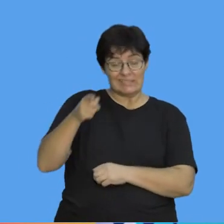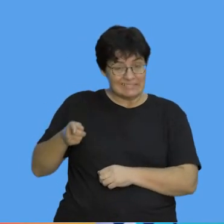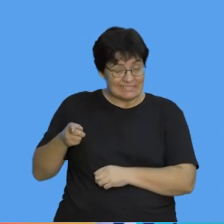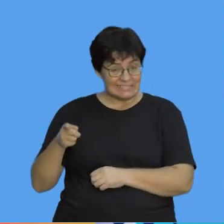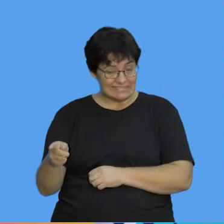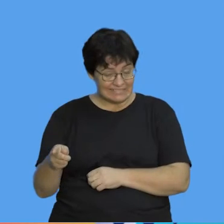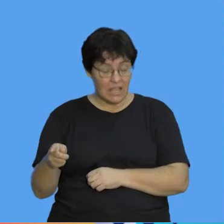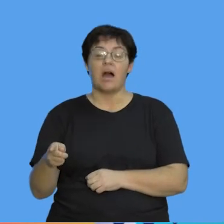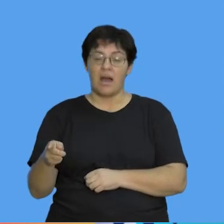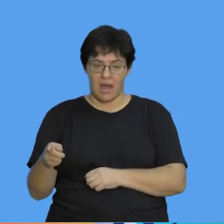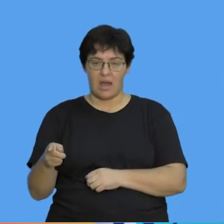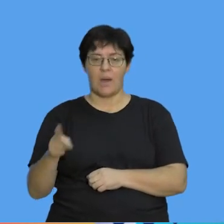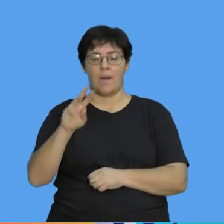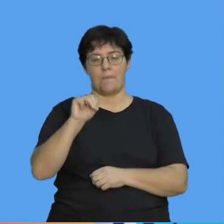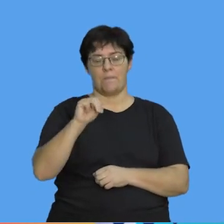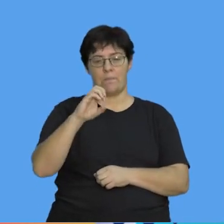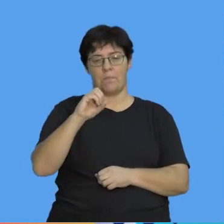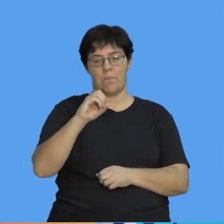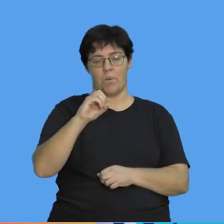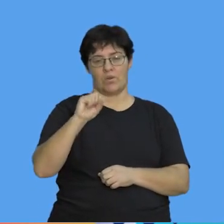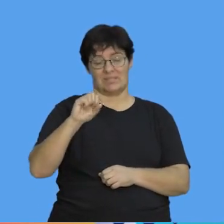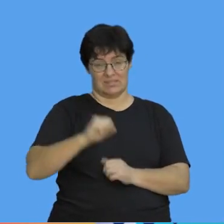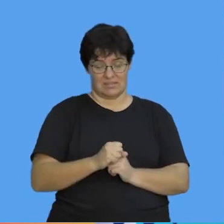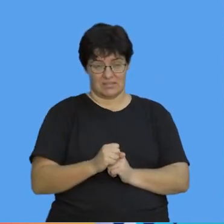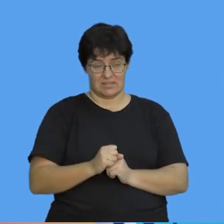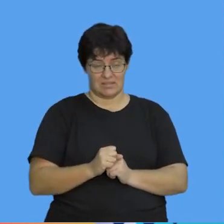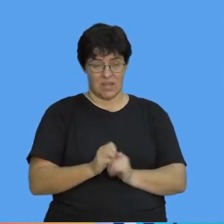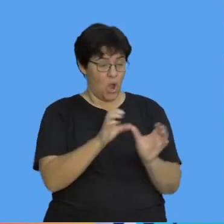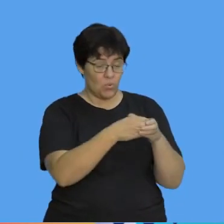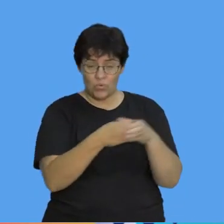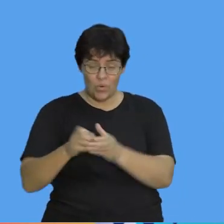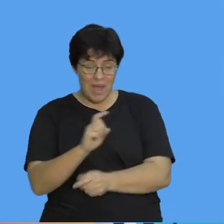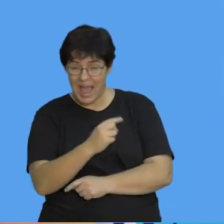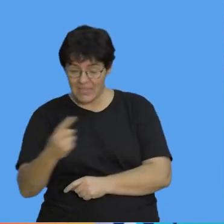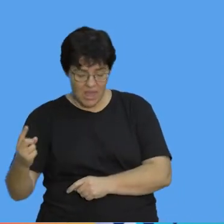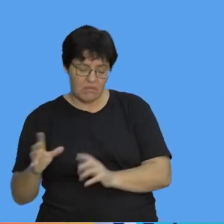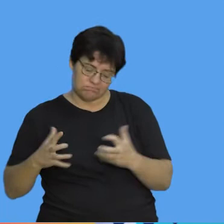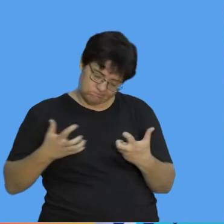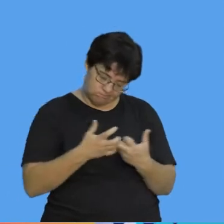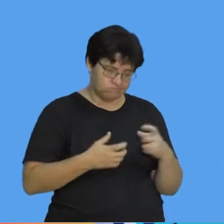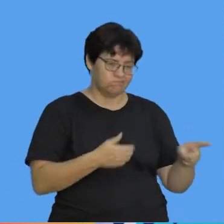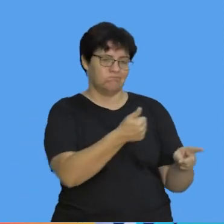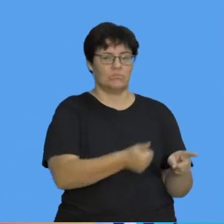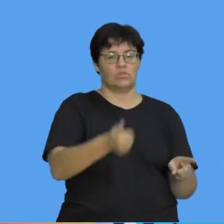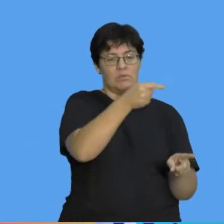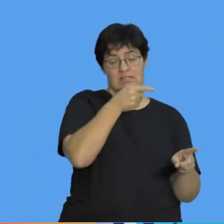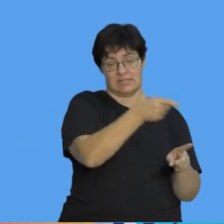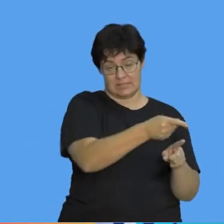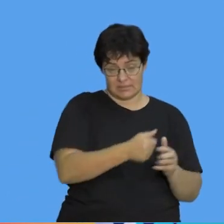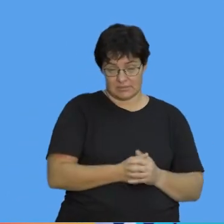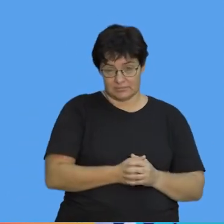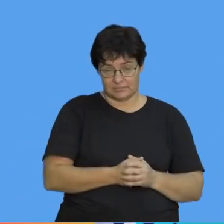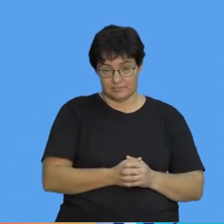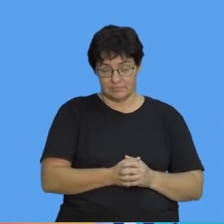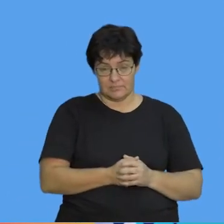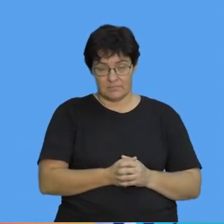is the Gametophyte was the moss. The rest of the groups, everything else that we did, the dominant generation is